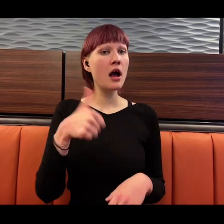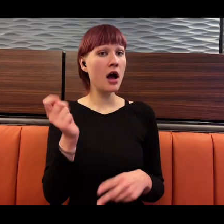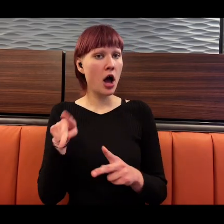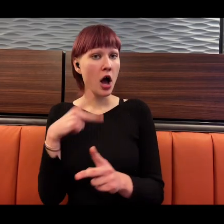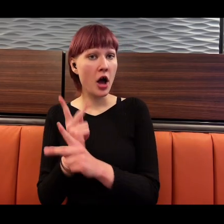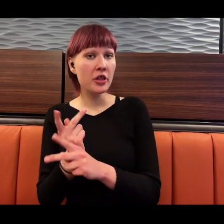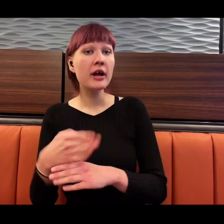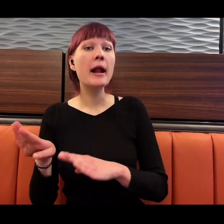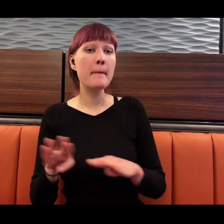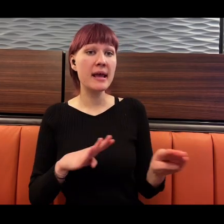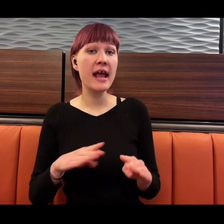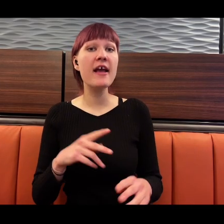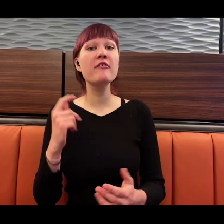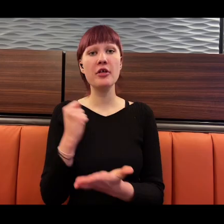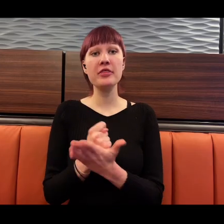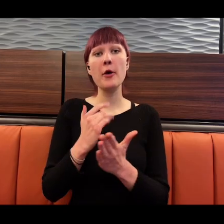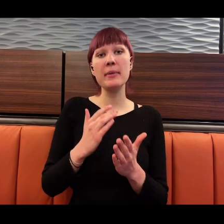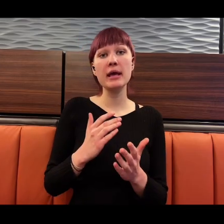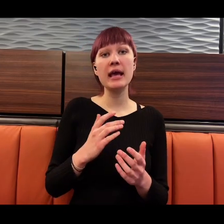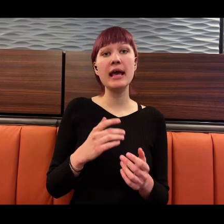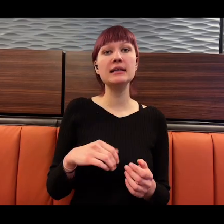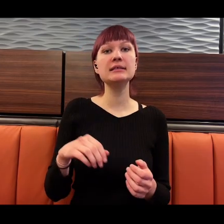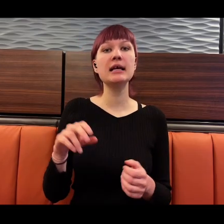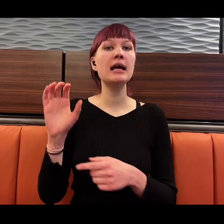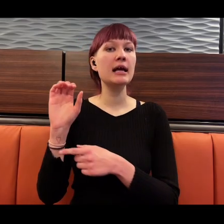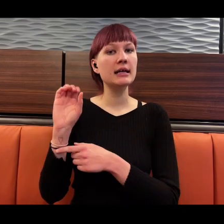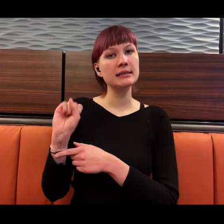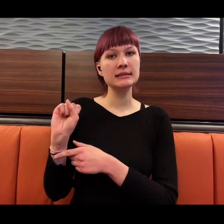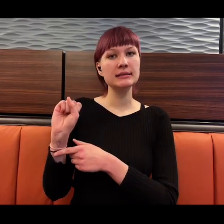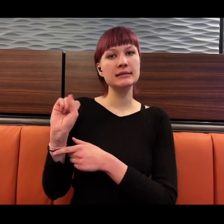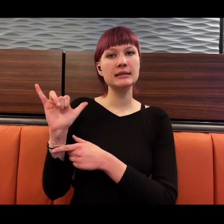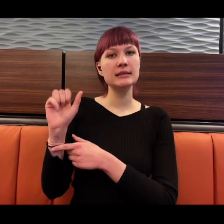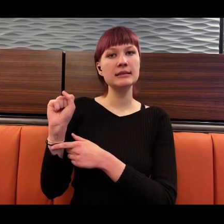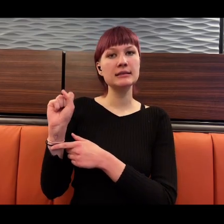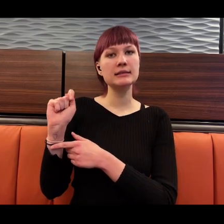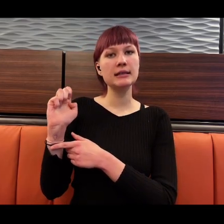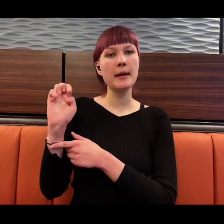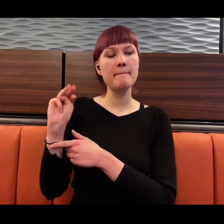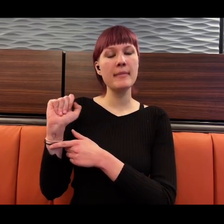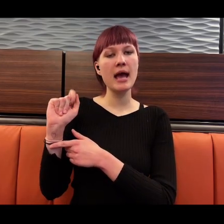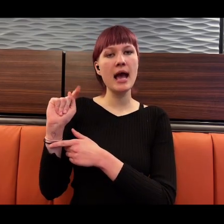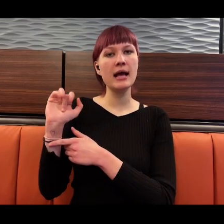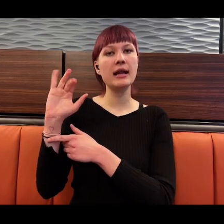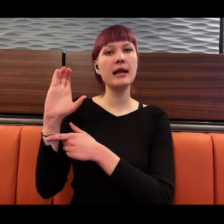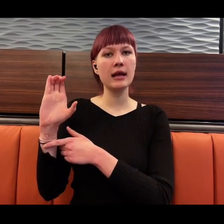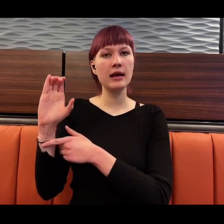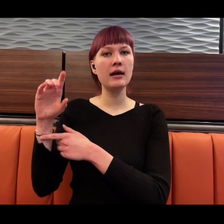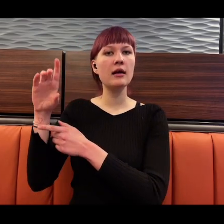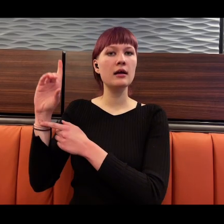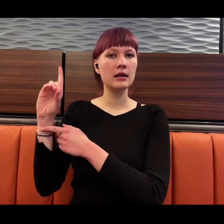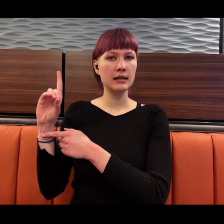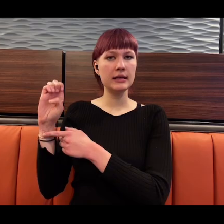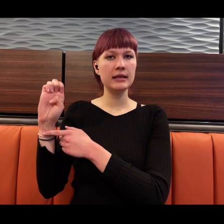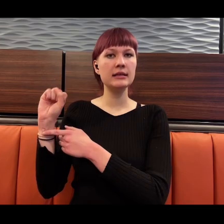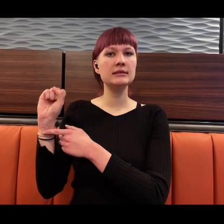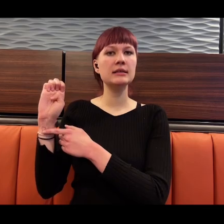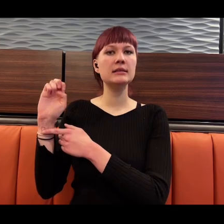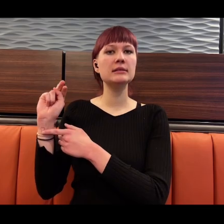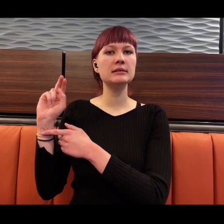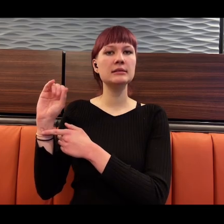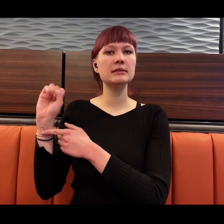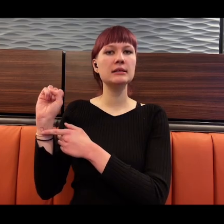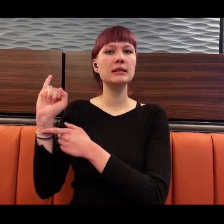not behaviors, but reactions. So for example, if somebody is afraid of spiders, maybe they're